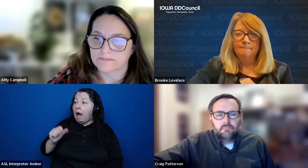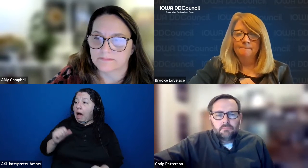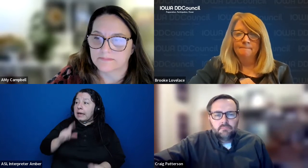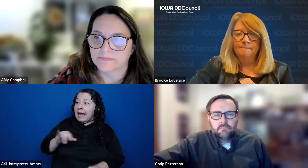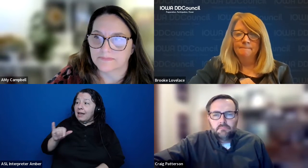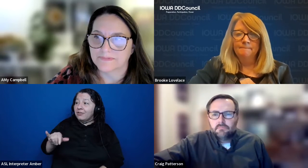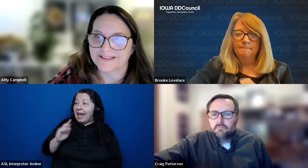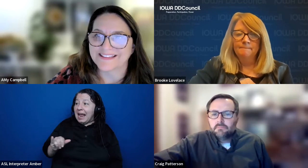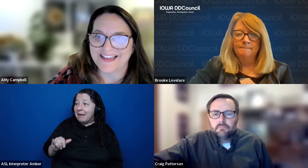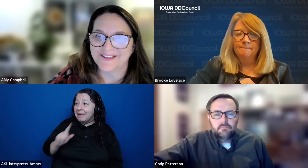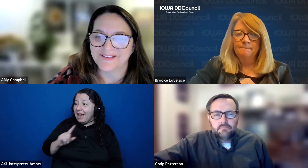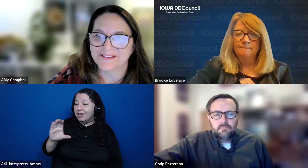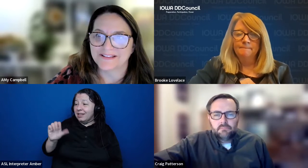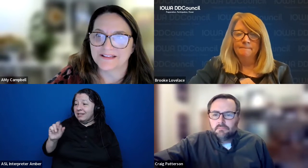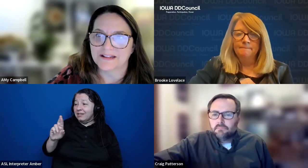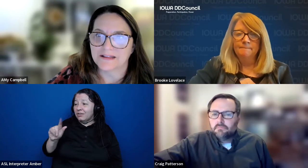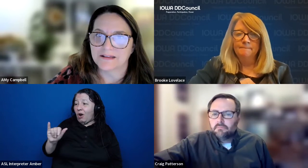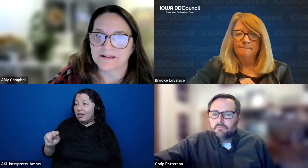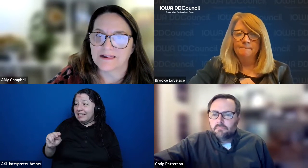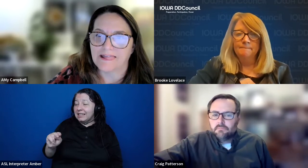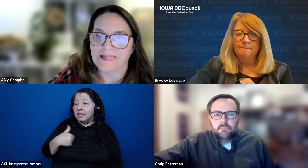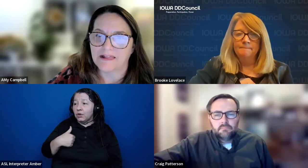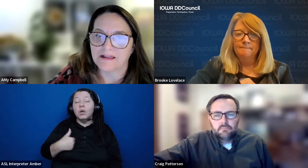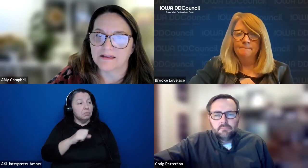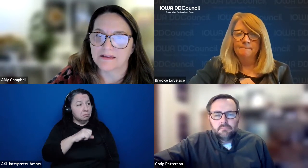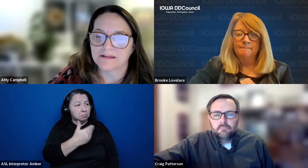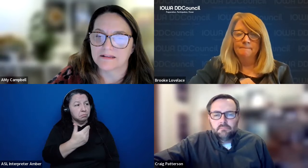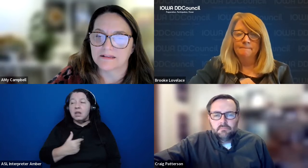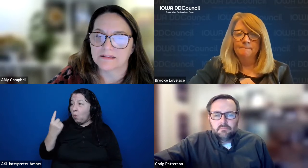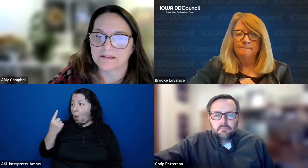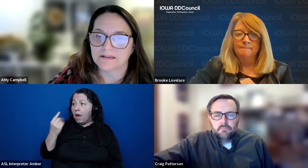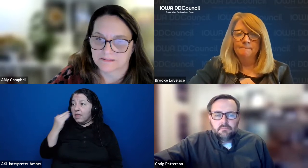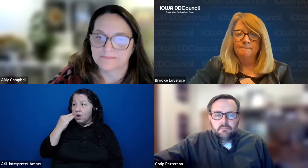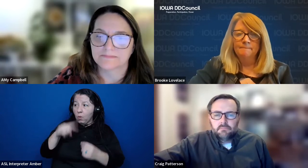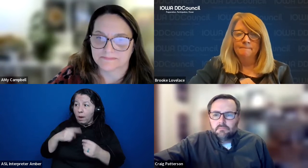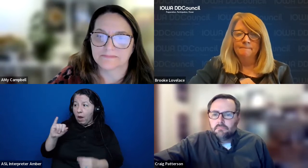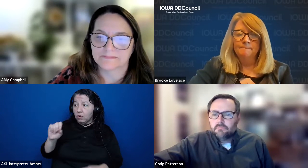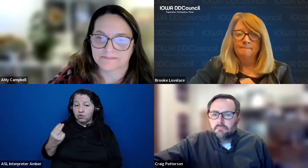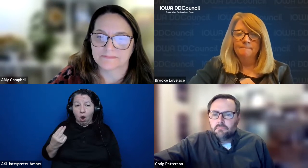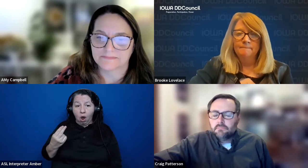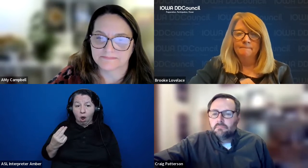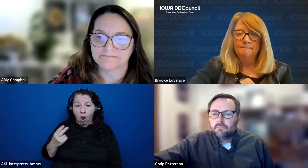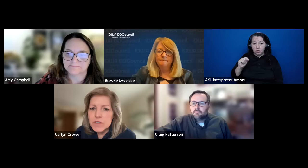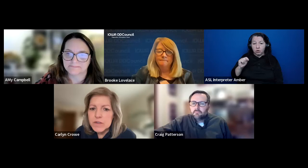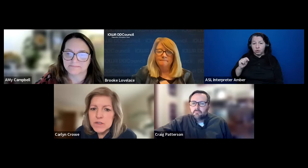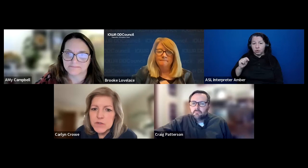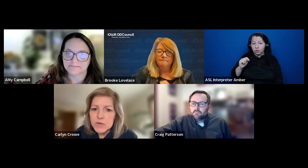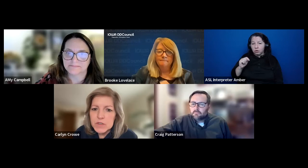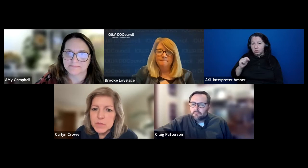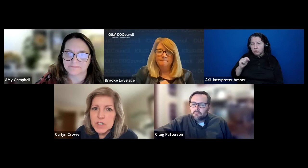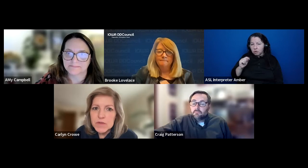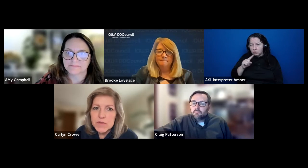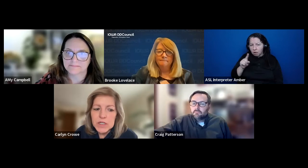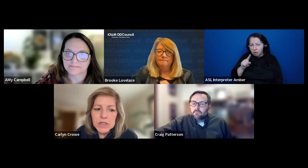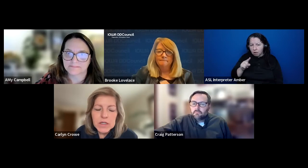if you, this is Carlin. Yeah. There's one that I know of, Josh Turek from Potawatomi County, who is an individual